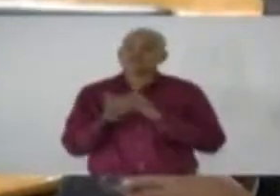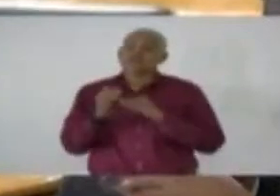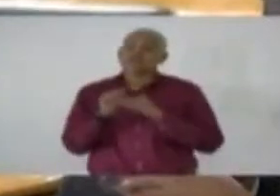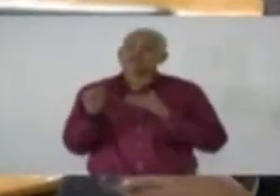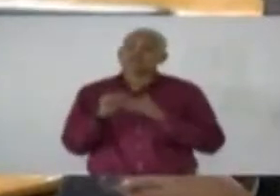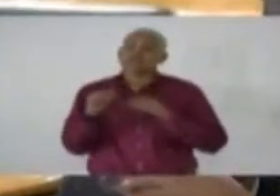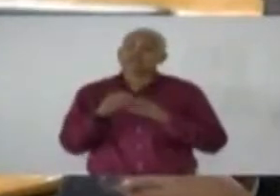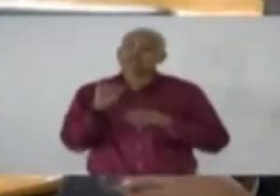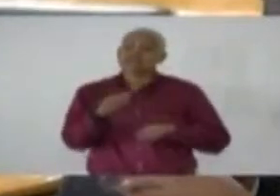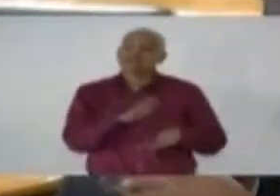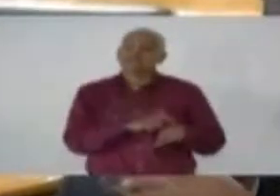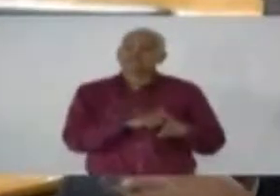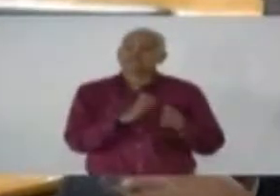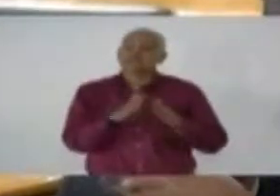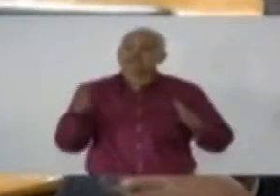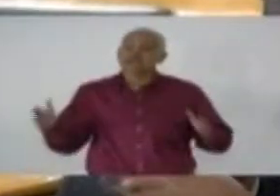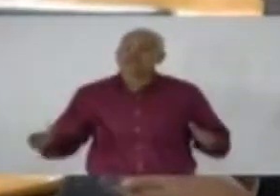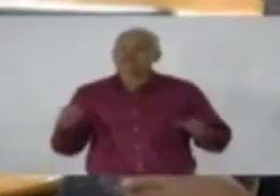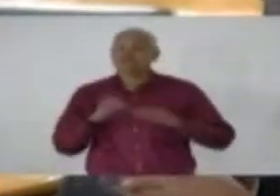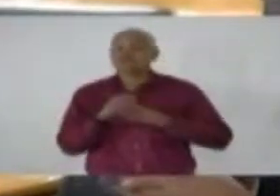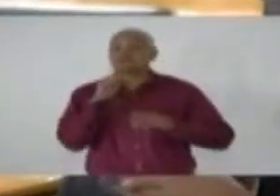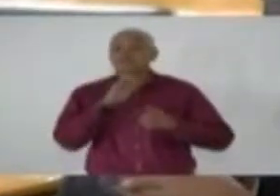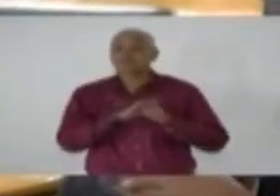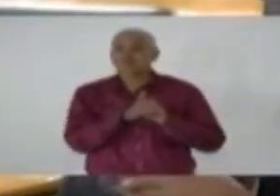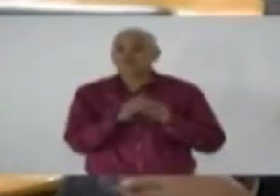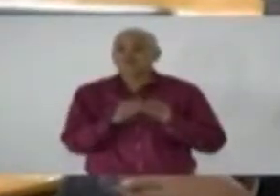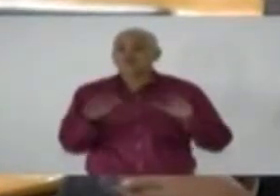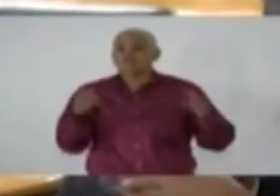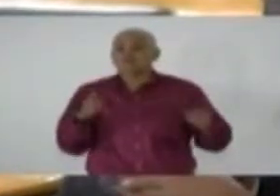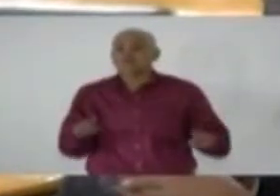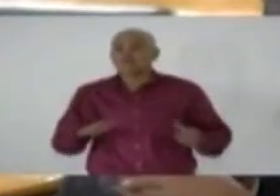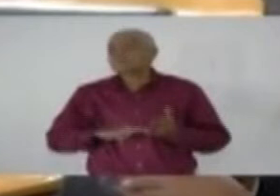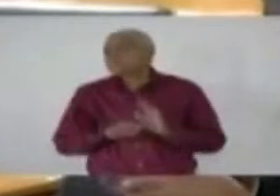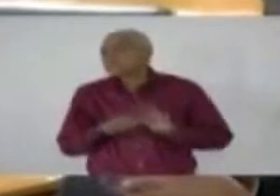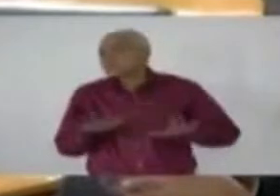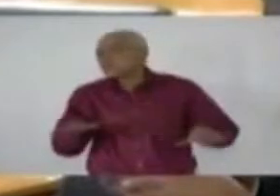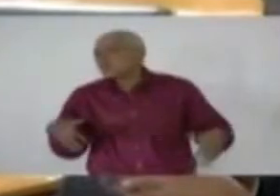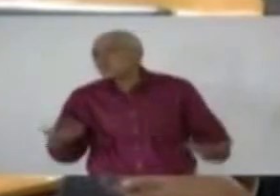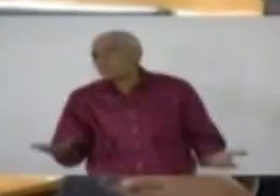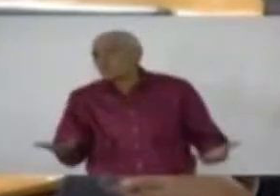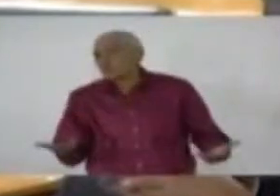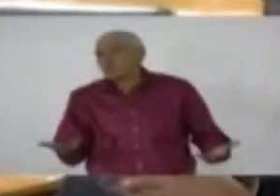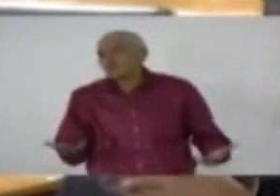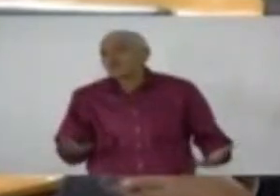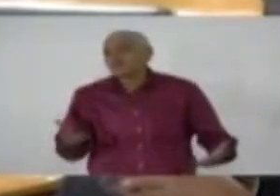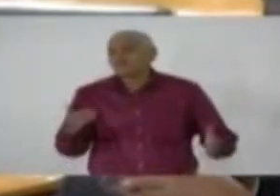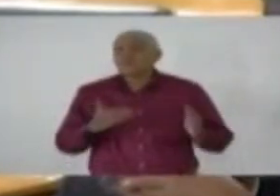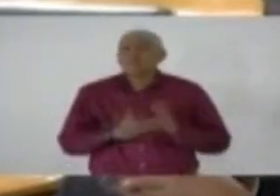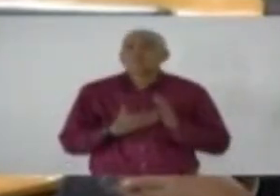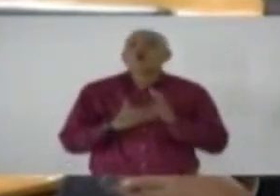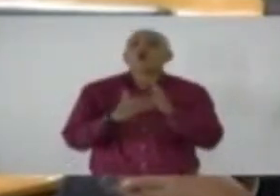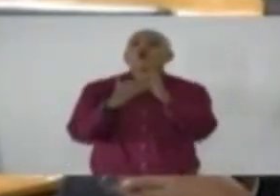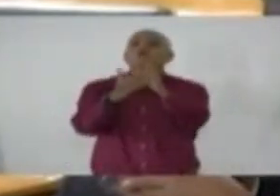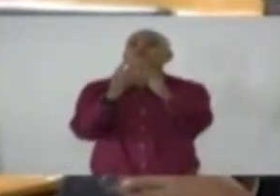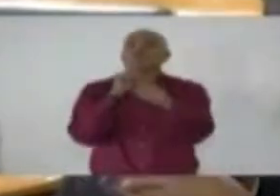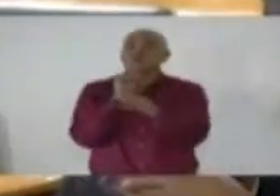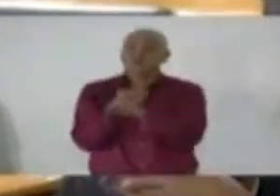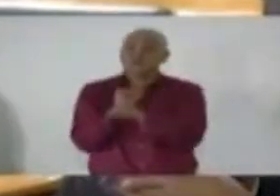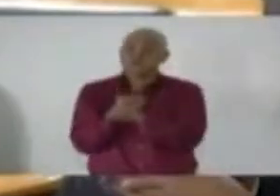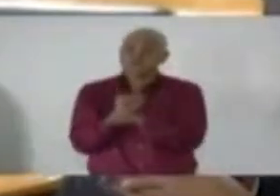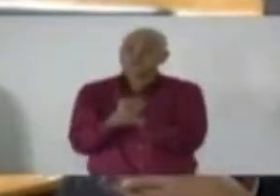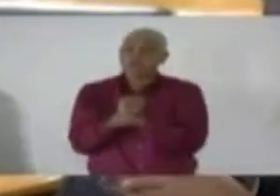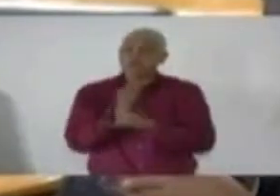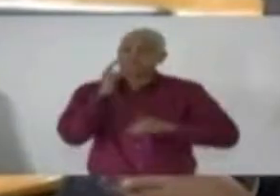in that period of time in the pandemic. Now, what that means is tens of thousands of jobs